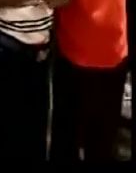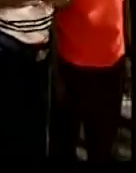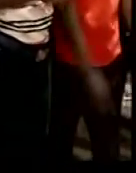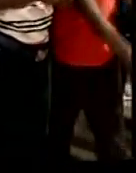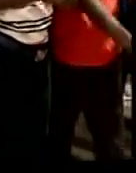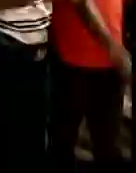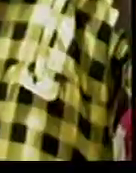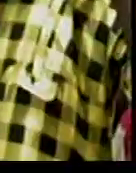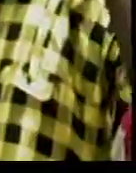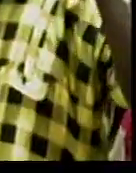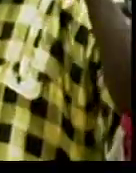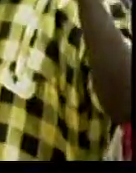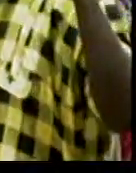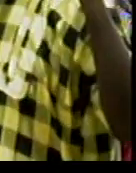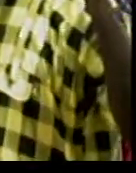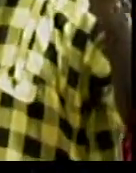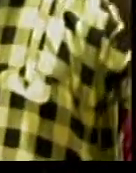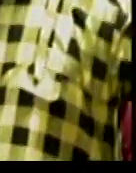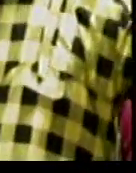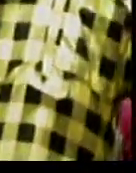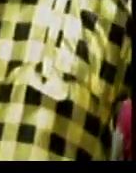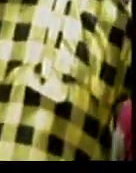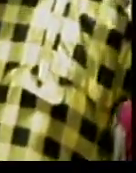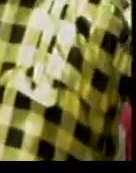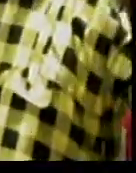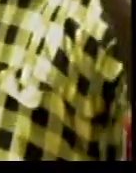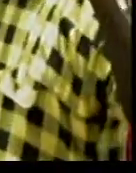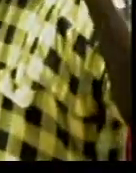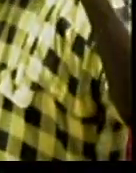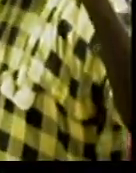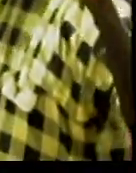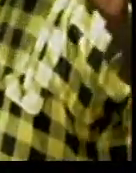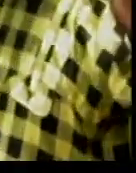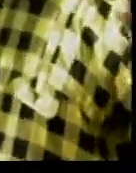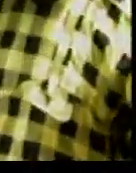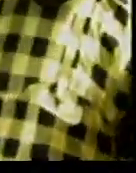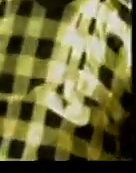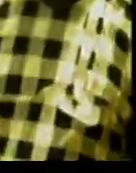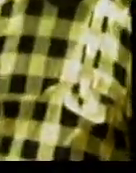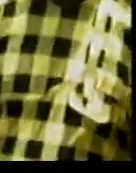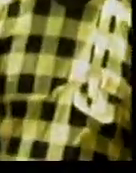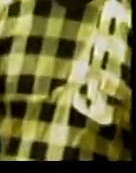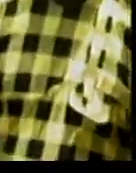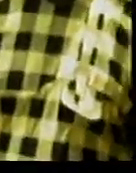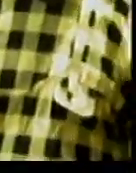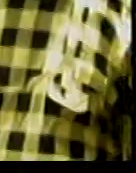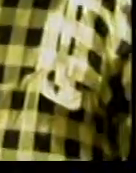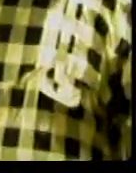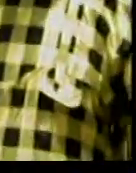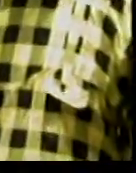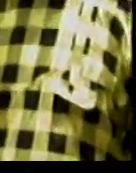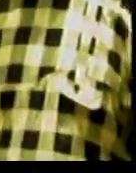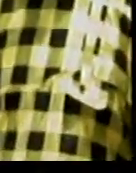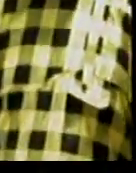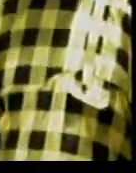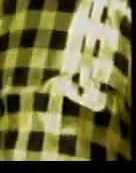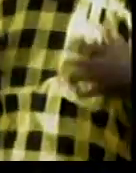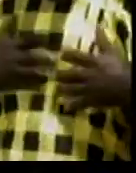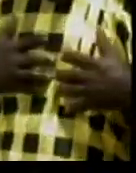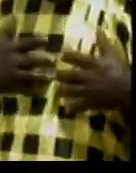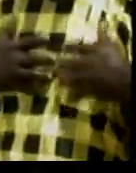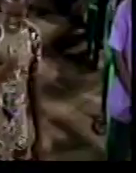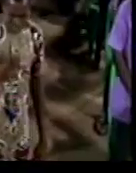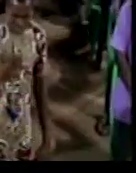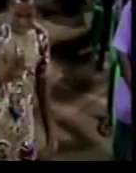Brother, sister, everybody pray. And those listening on the radio, tell the Lord, touch me